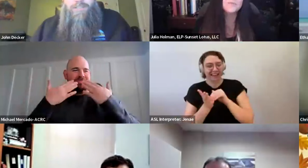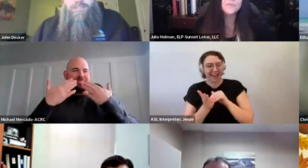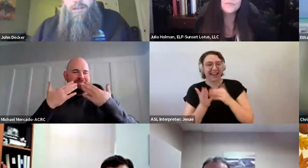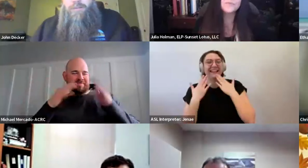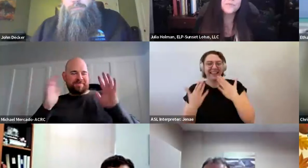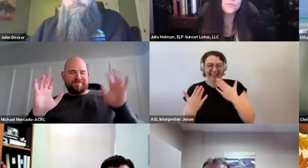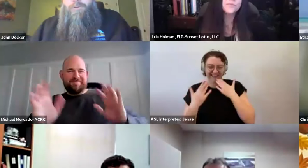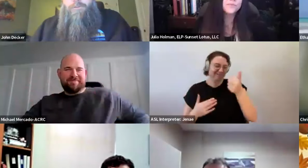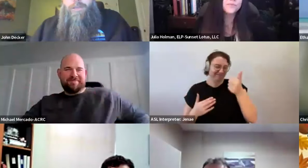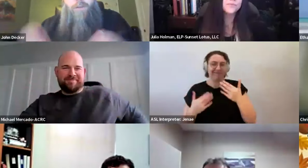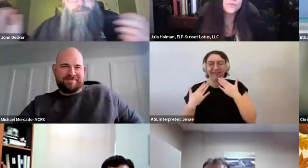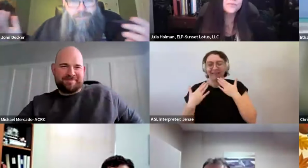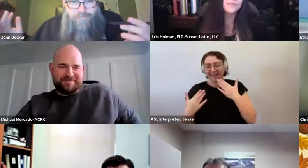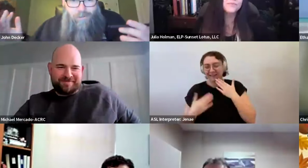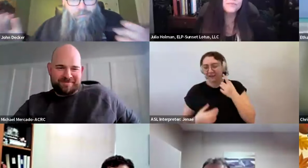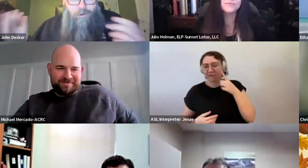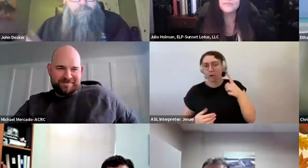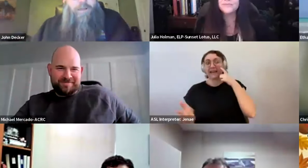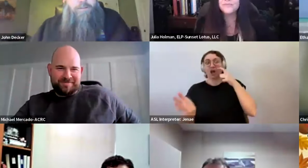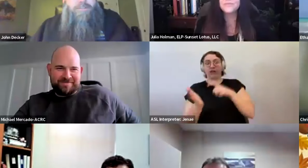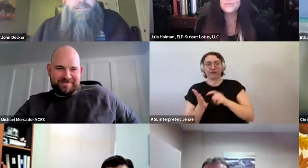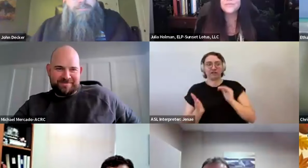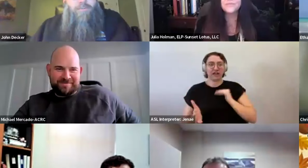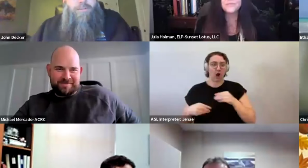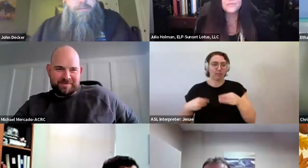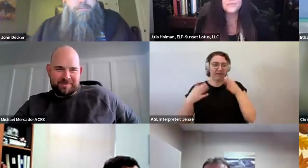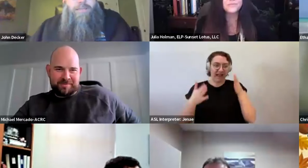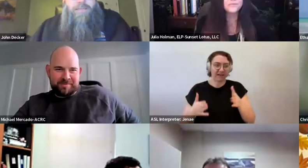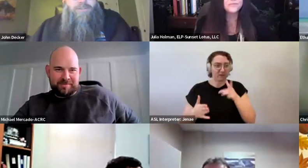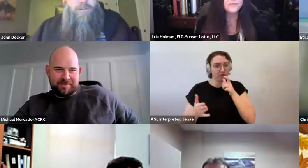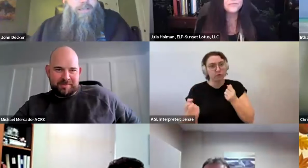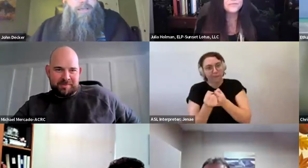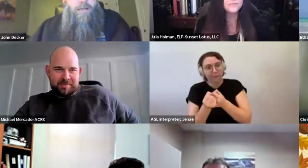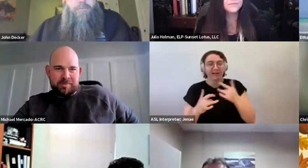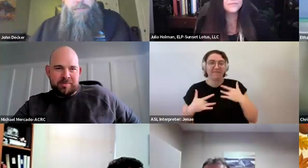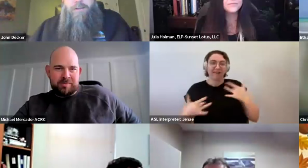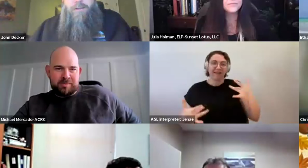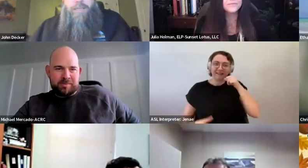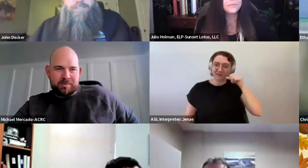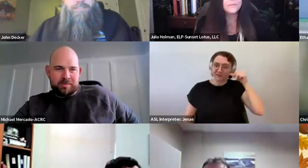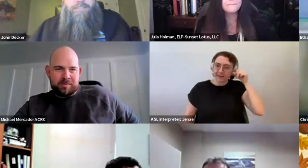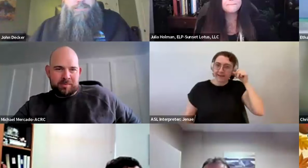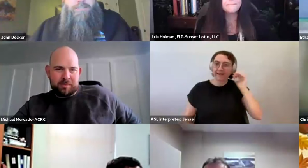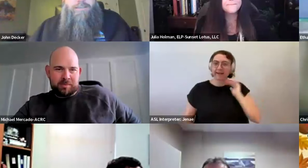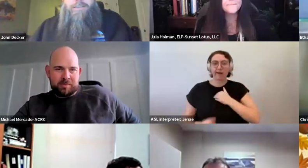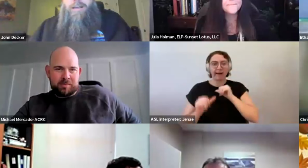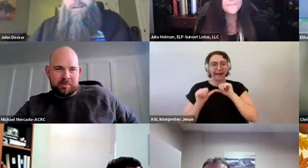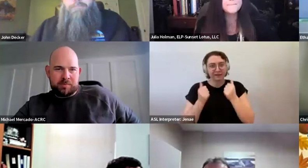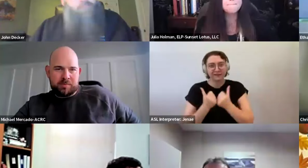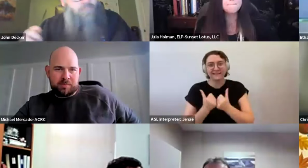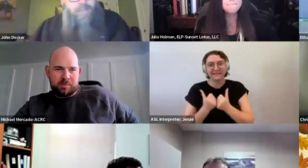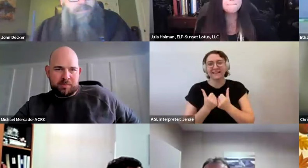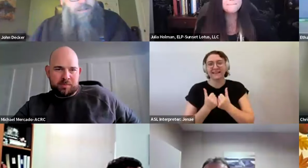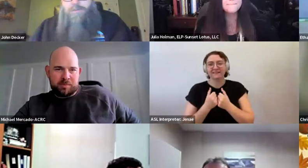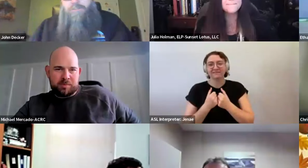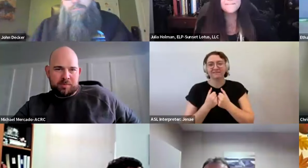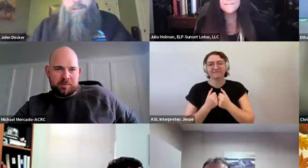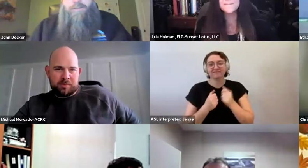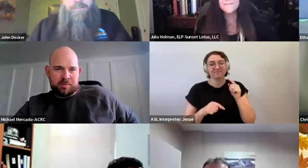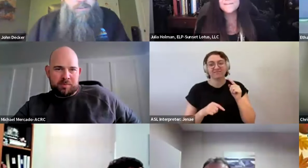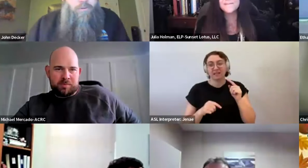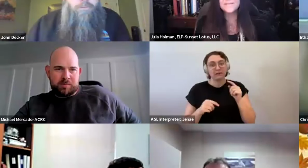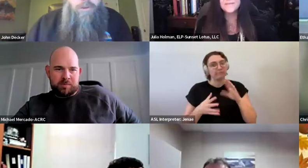so much for acknowledging all of our providers that supported the event yesterday at our agency. Can't say enough